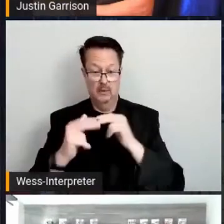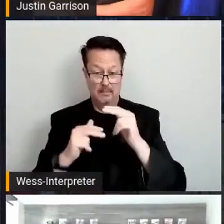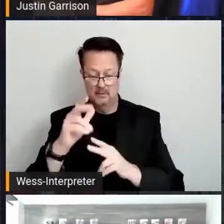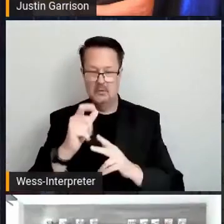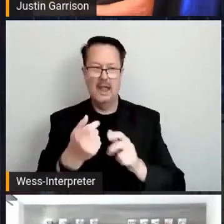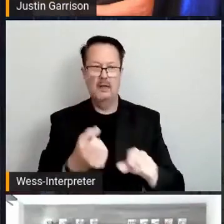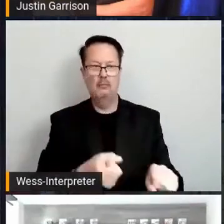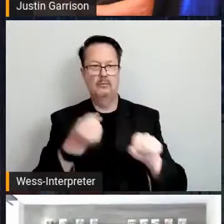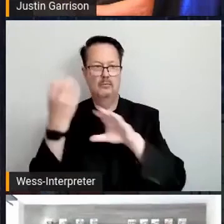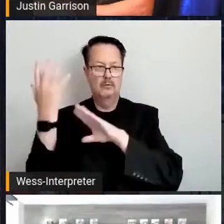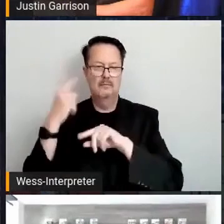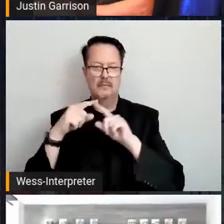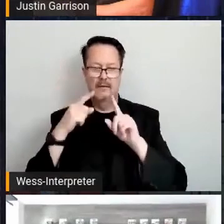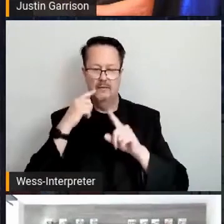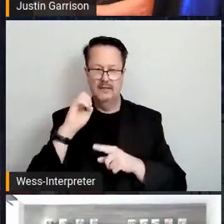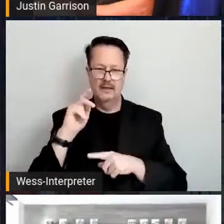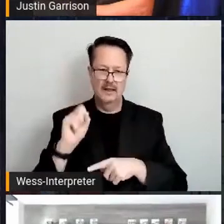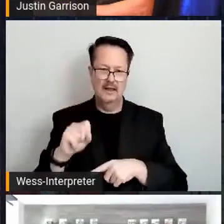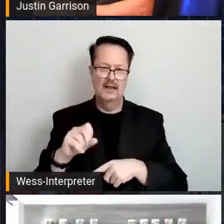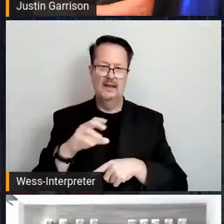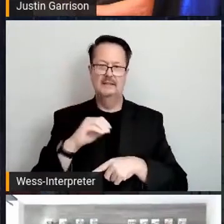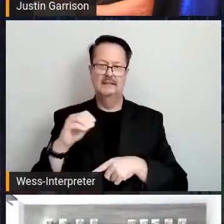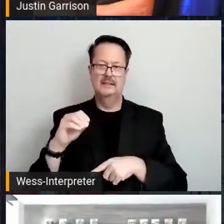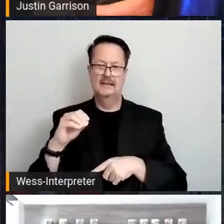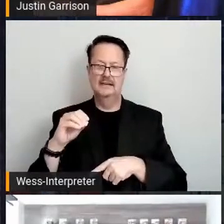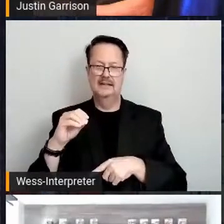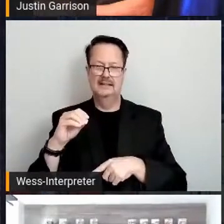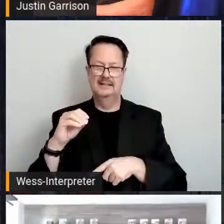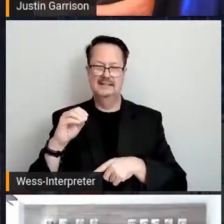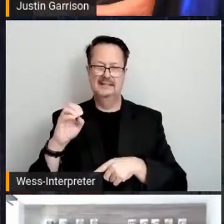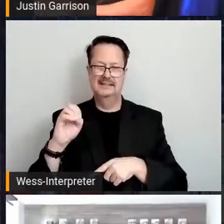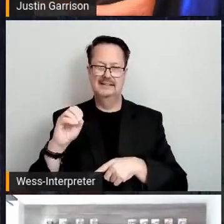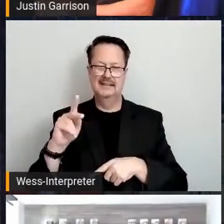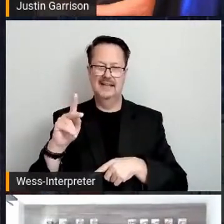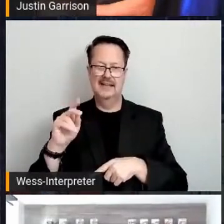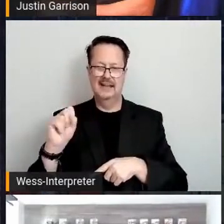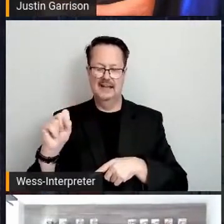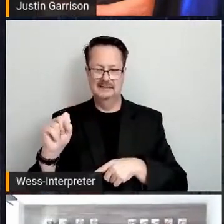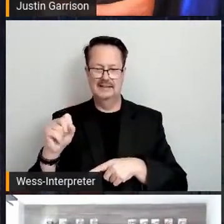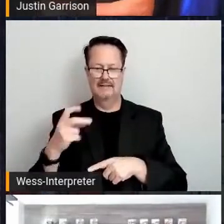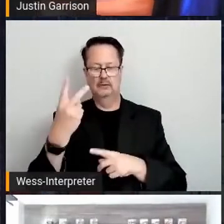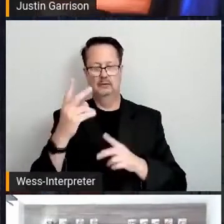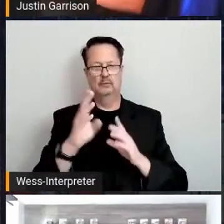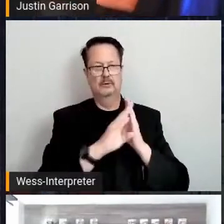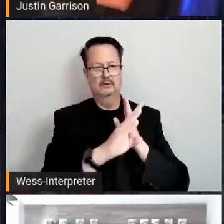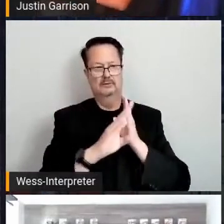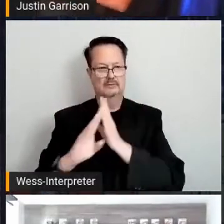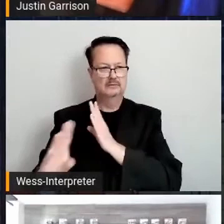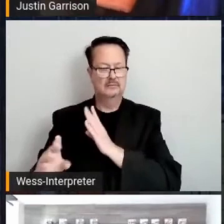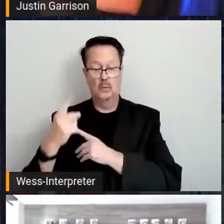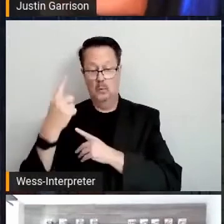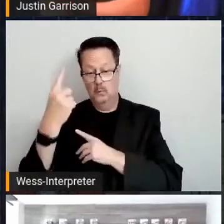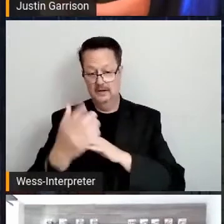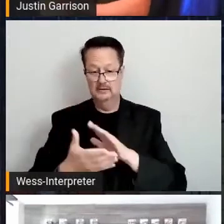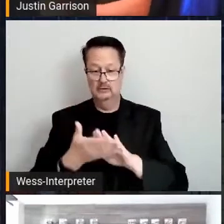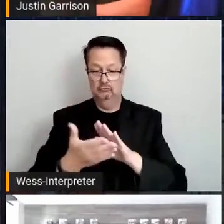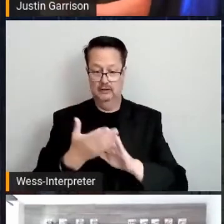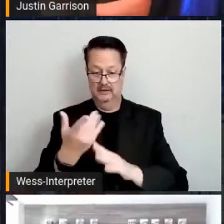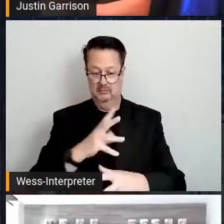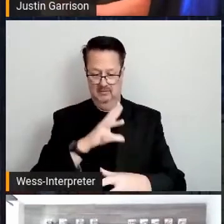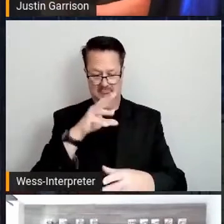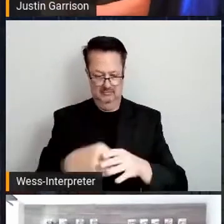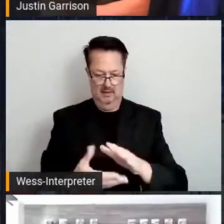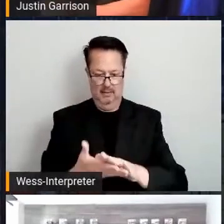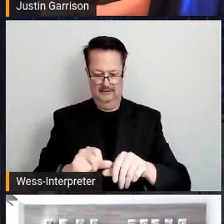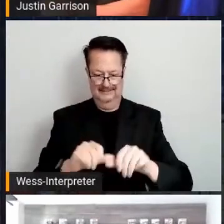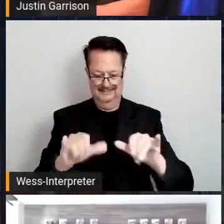But for the EKS variant, ECS variant, it comes with 2 partitions. One that's the running partition that has the operating system in it. And when you